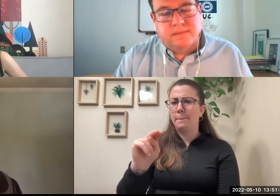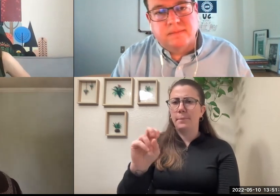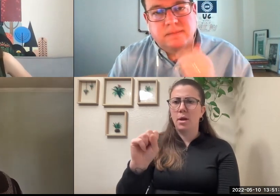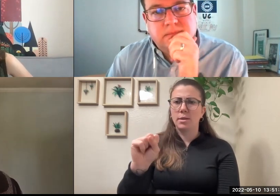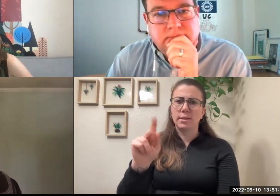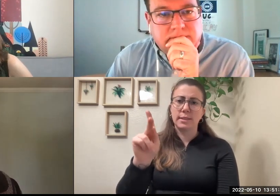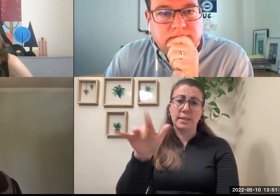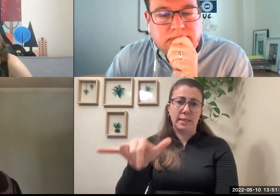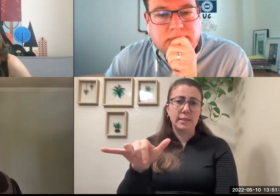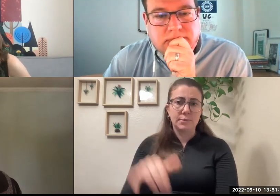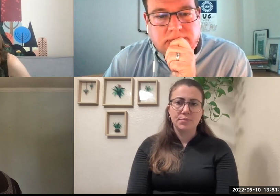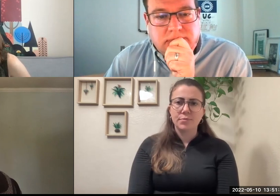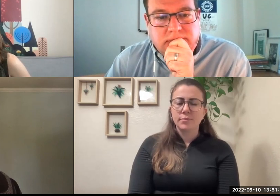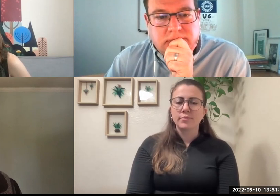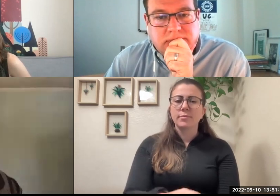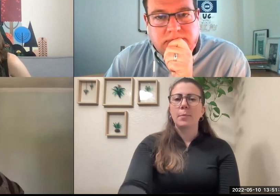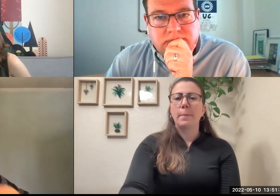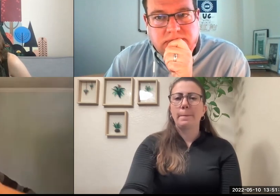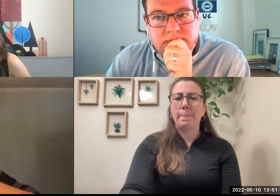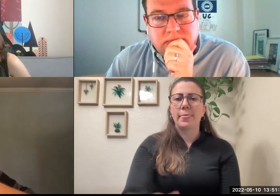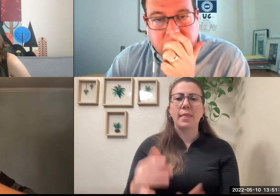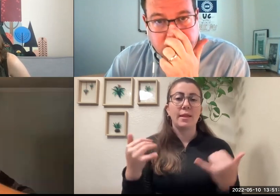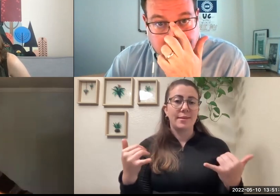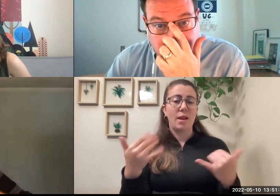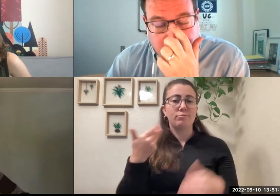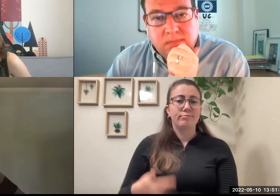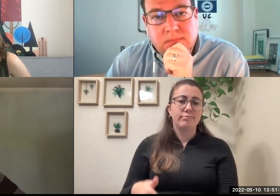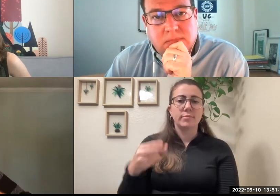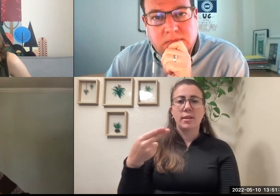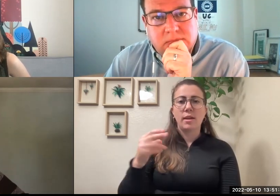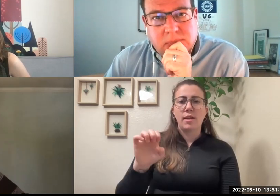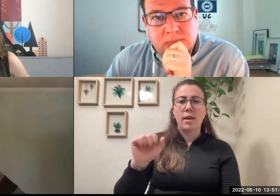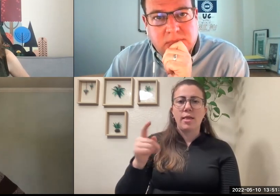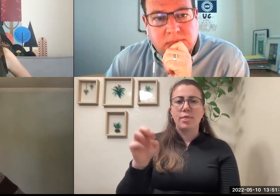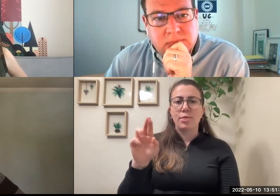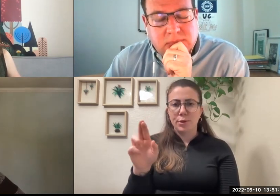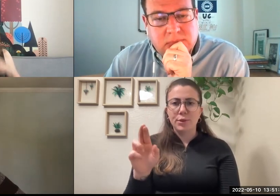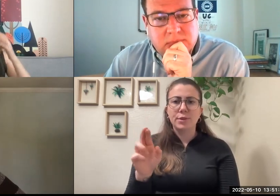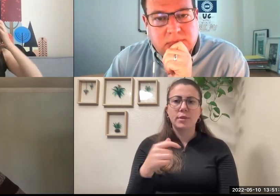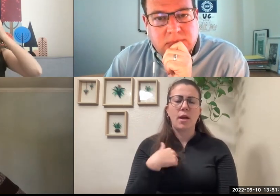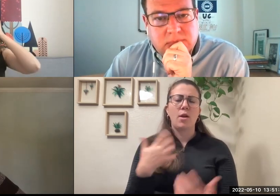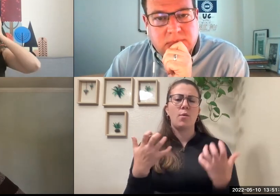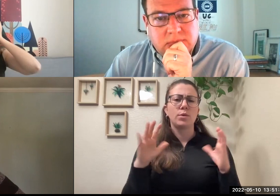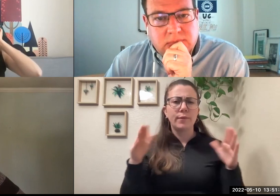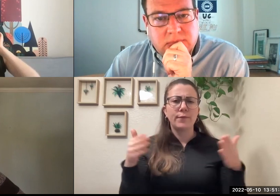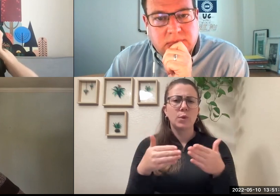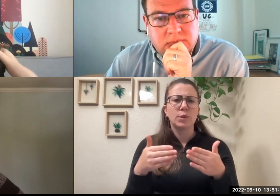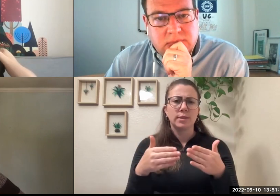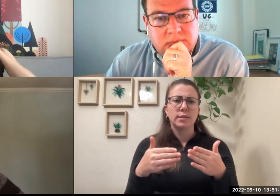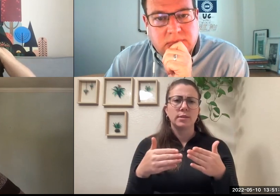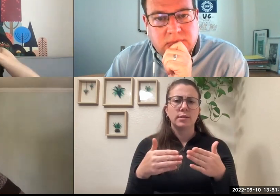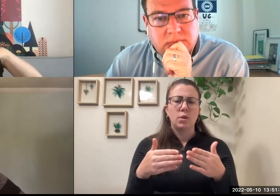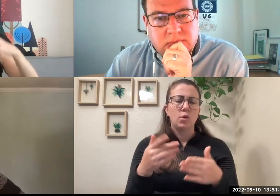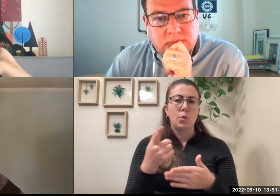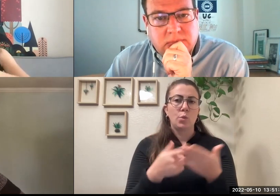I'm going to shift us back in. And this is back to sort of back to focusing on a little bit more about what's changed with the labor movement in